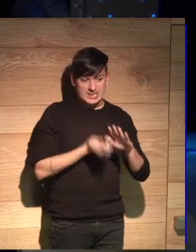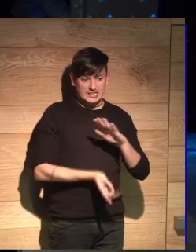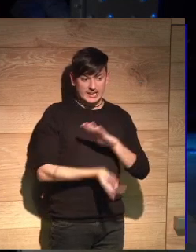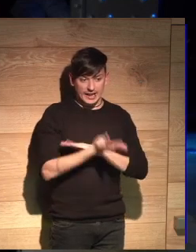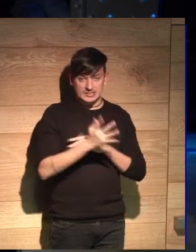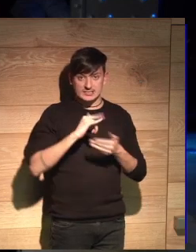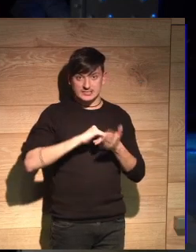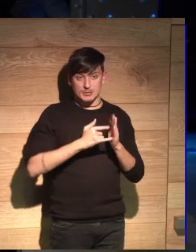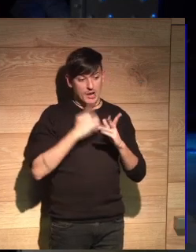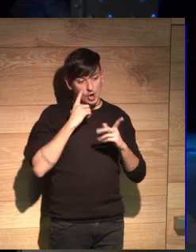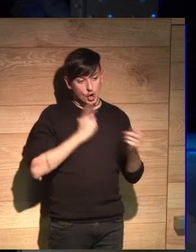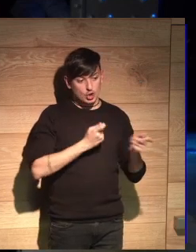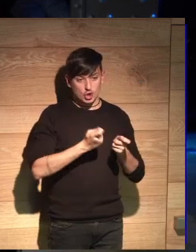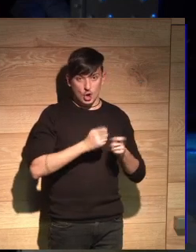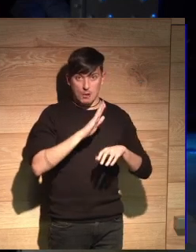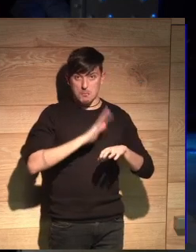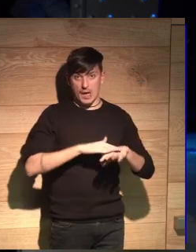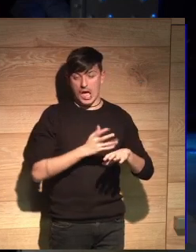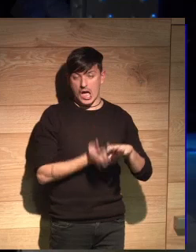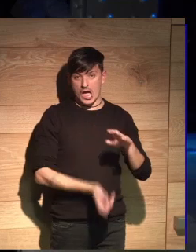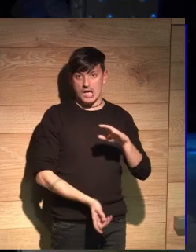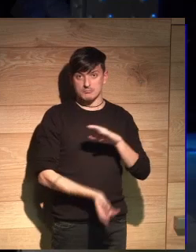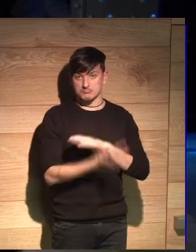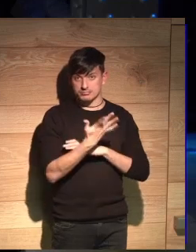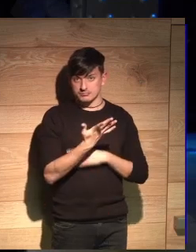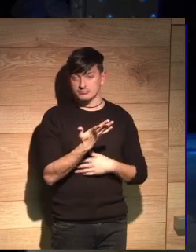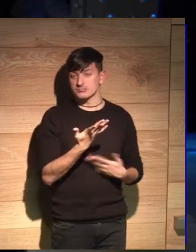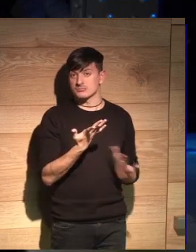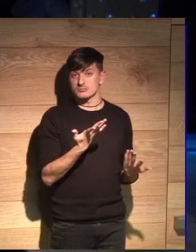creating control systems to produce